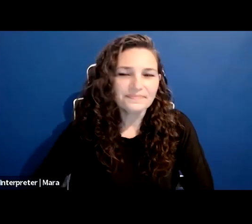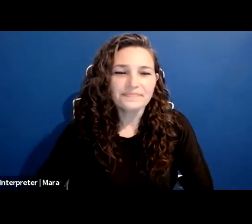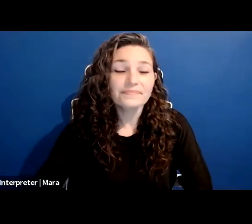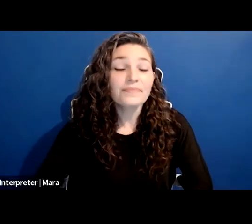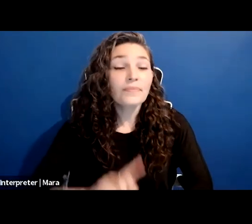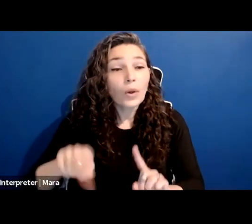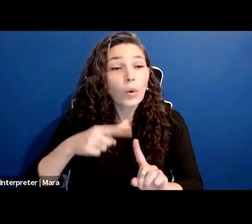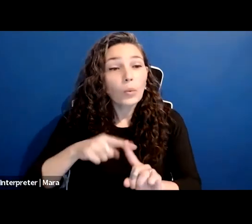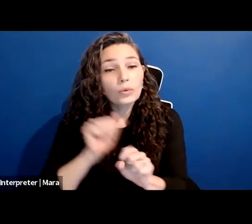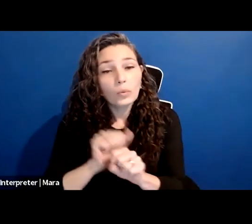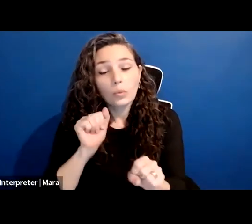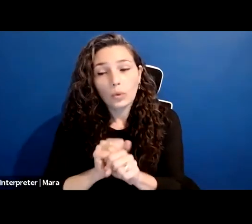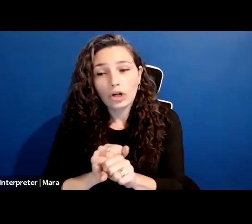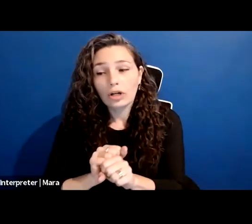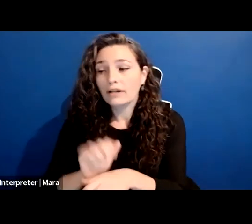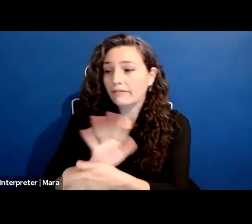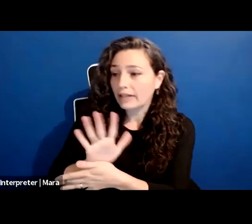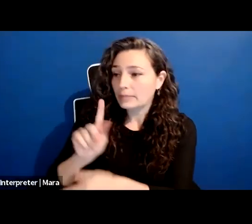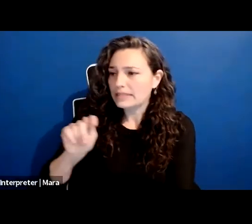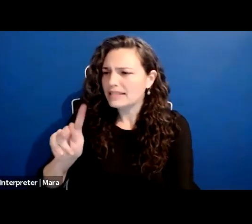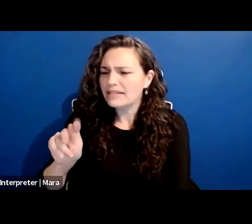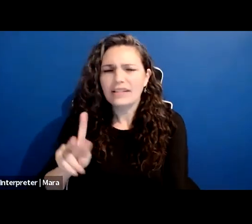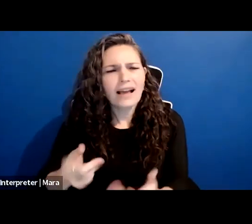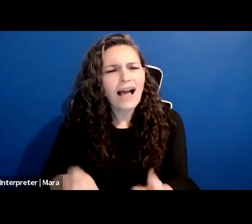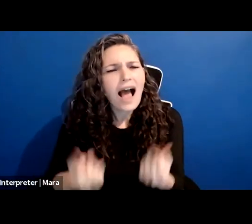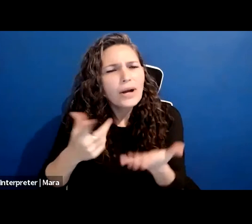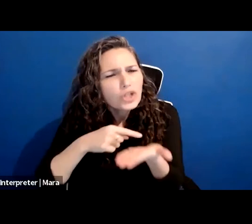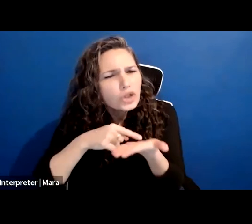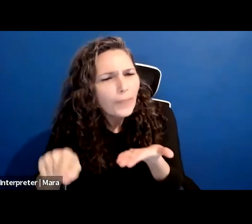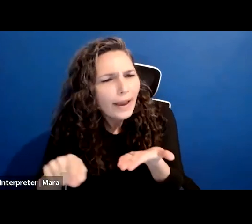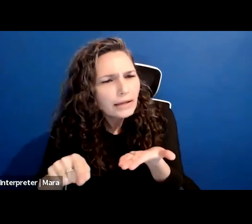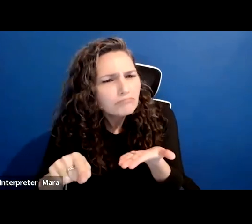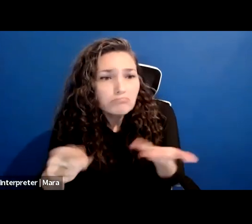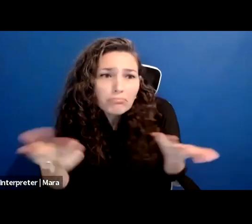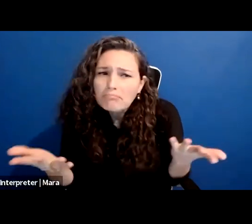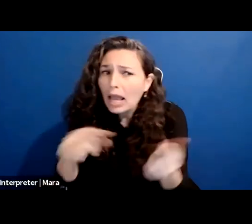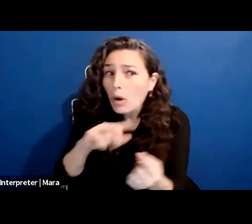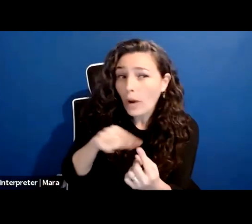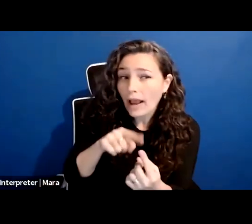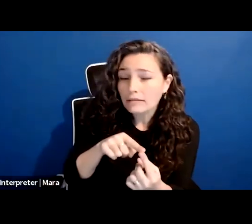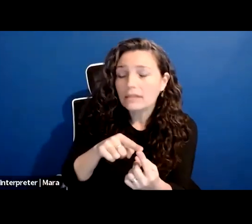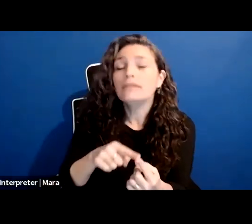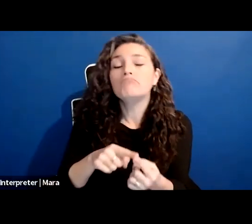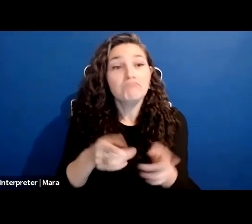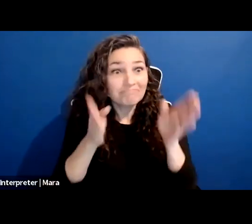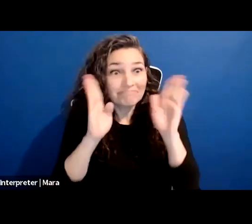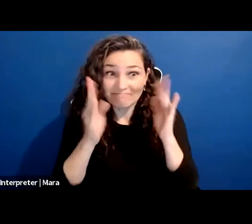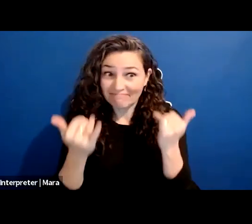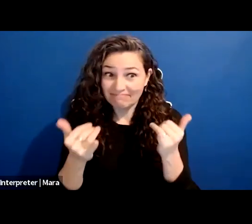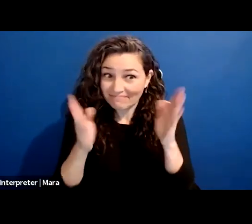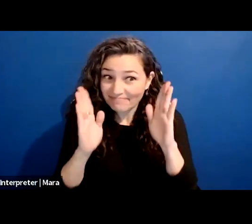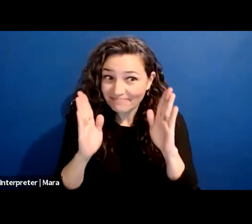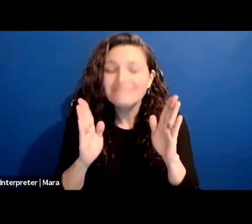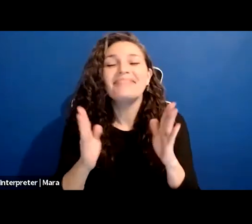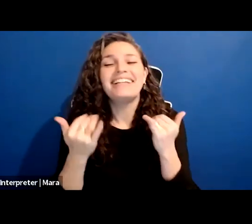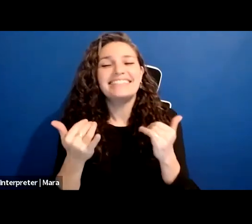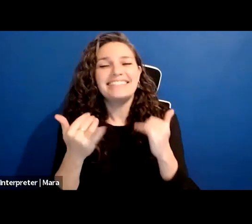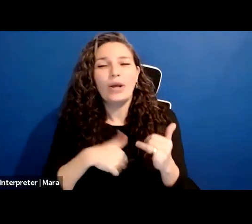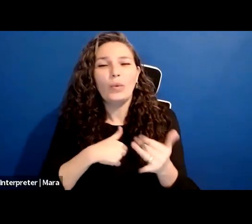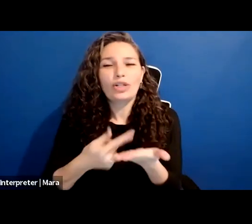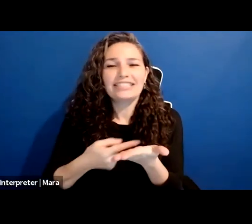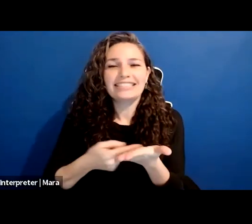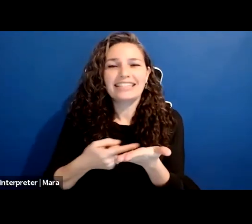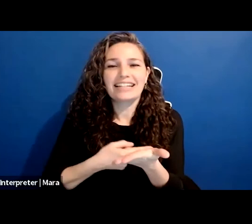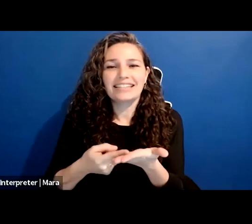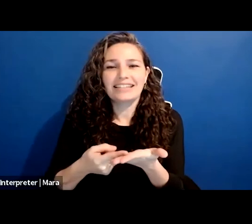When you work in film and television, how much do you get paid and when? Do I have your attention? Today, we are discussing